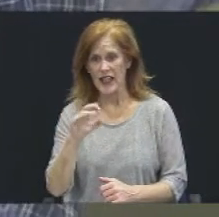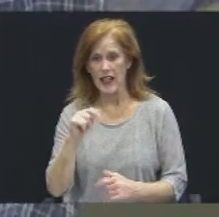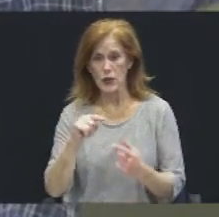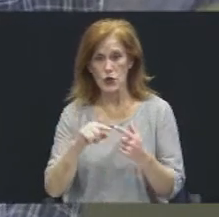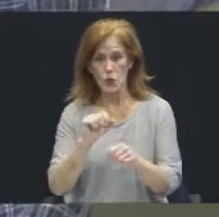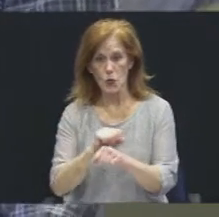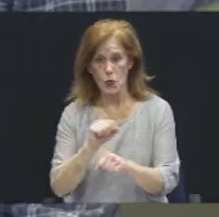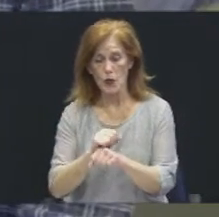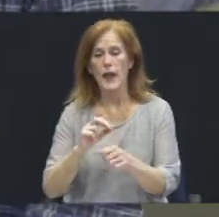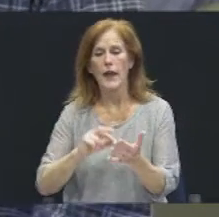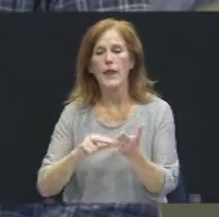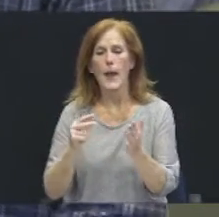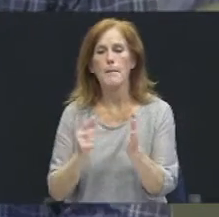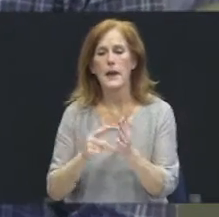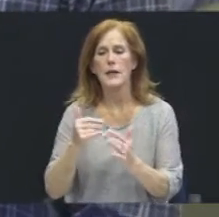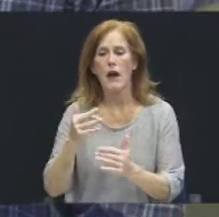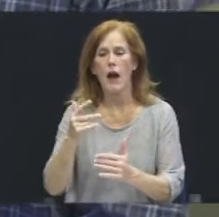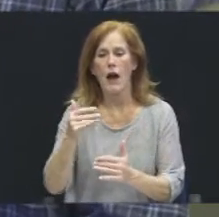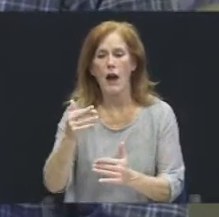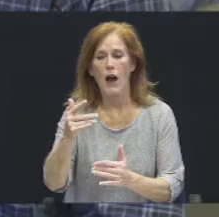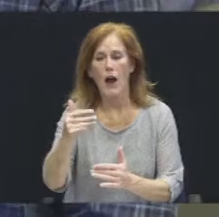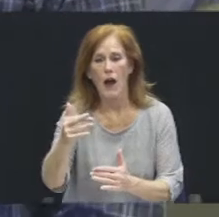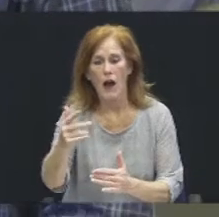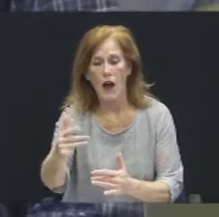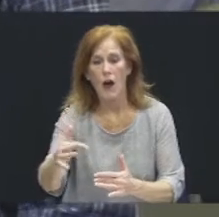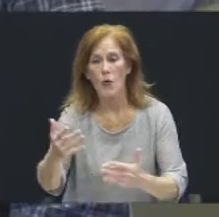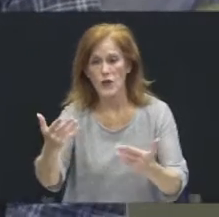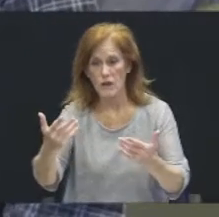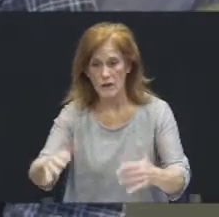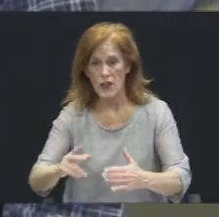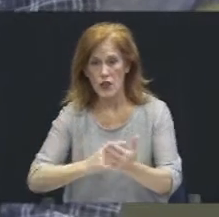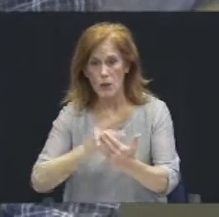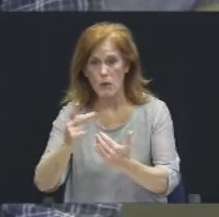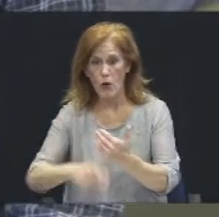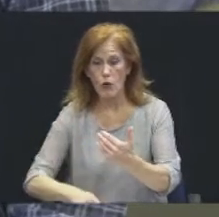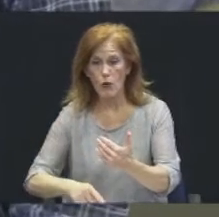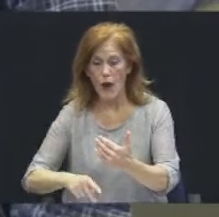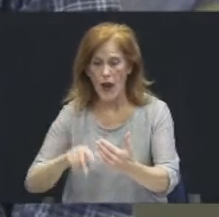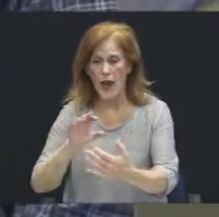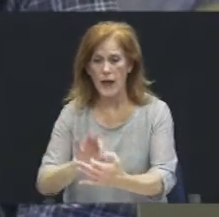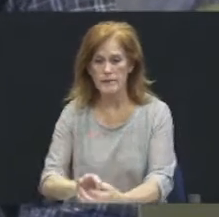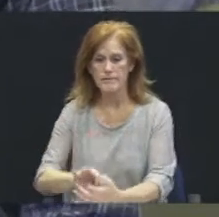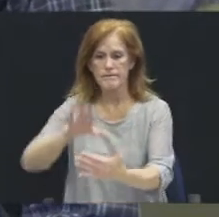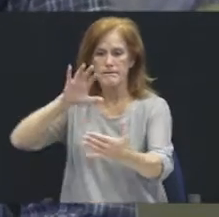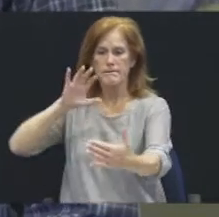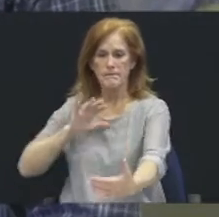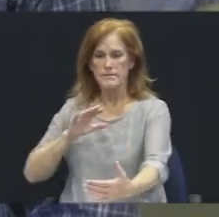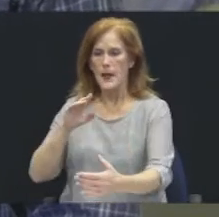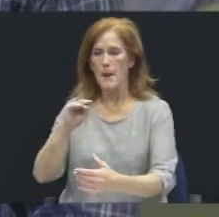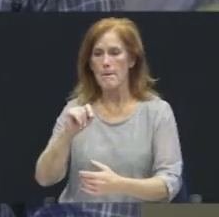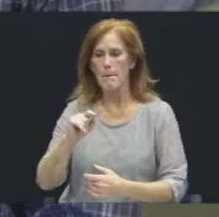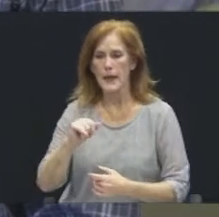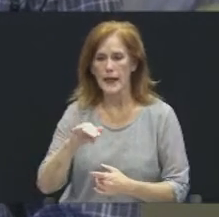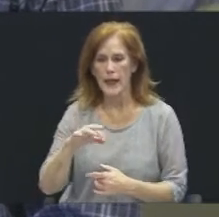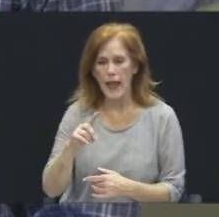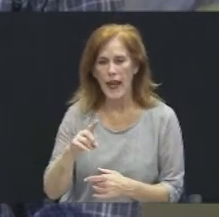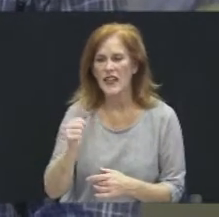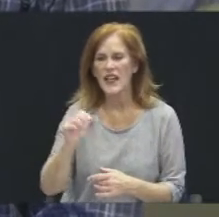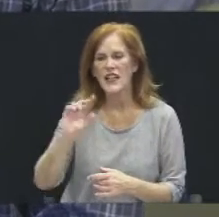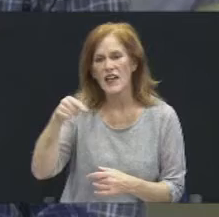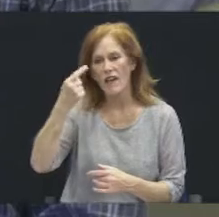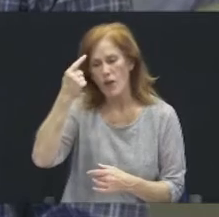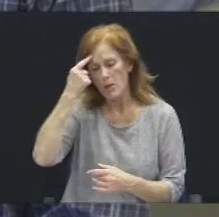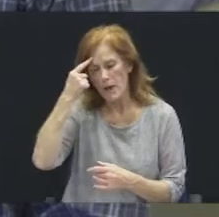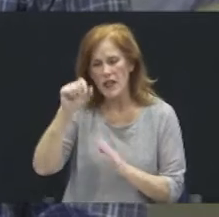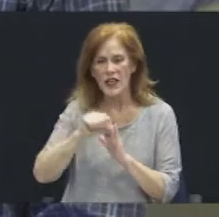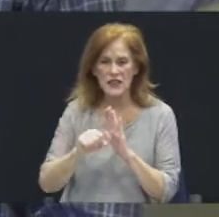longer be a beneficiary of Medicaid after you have completed the program. You want to get off that federal assistance and